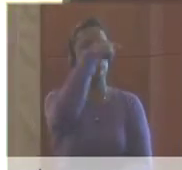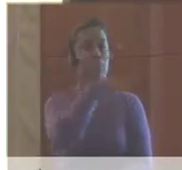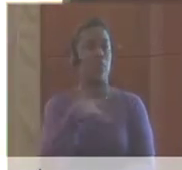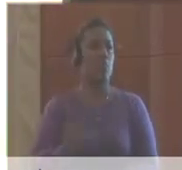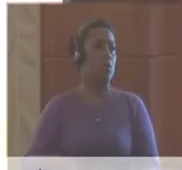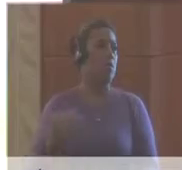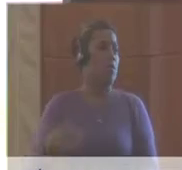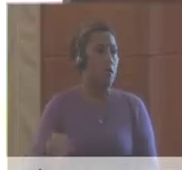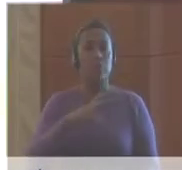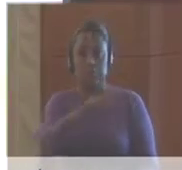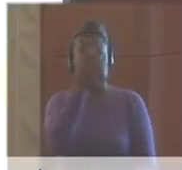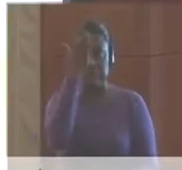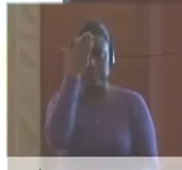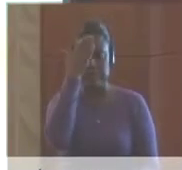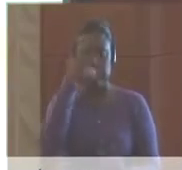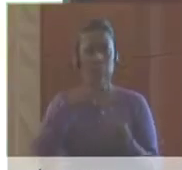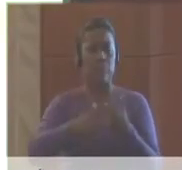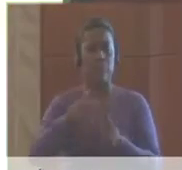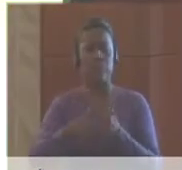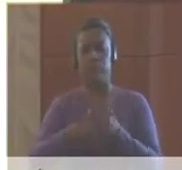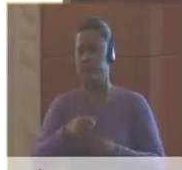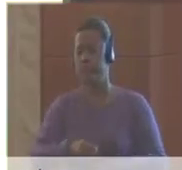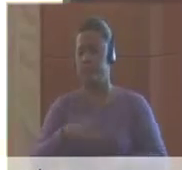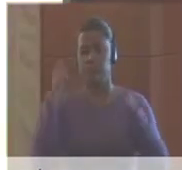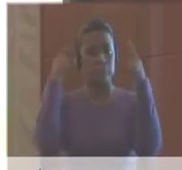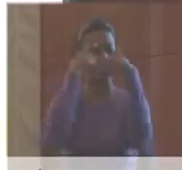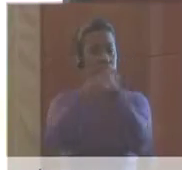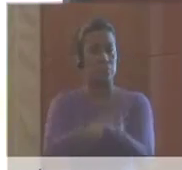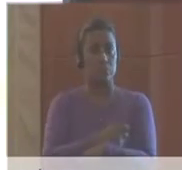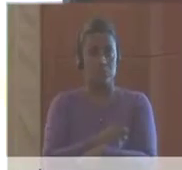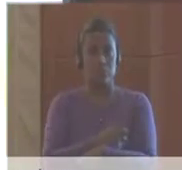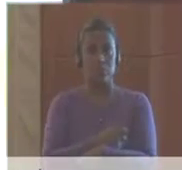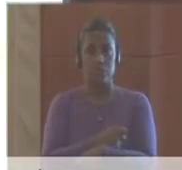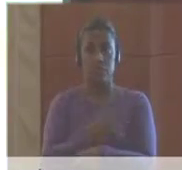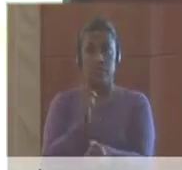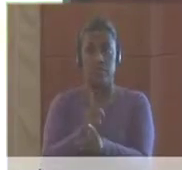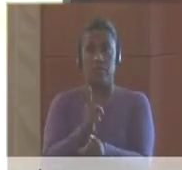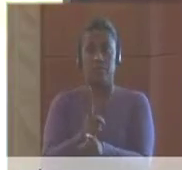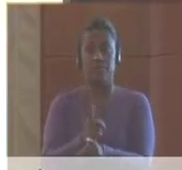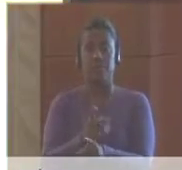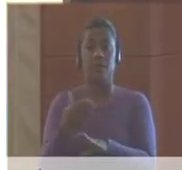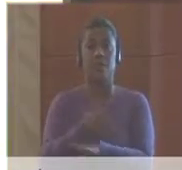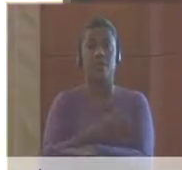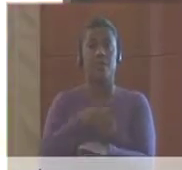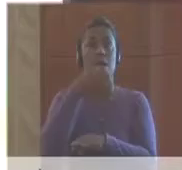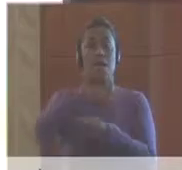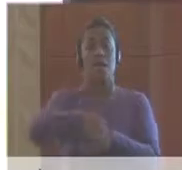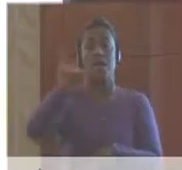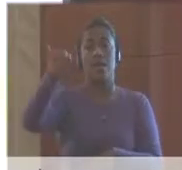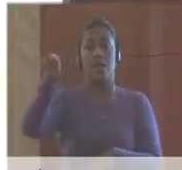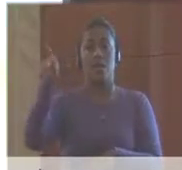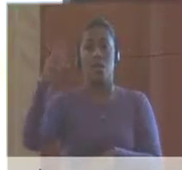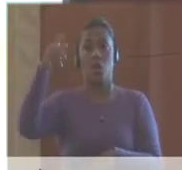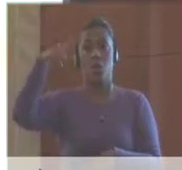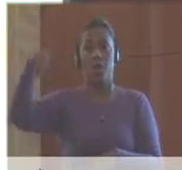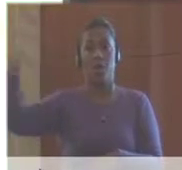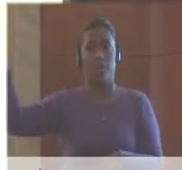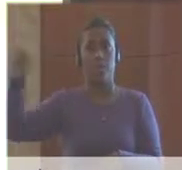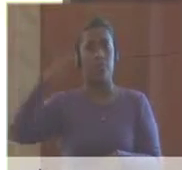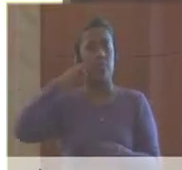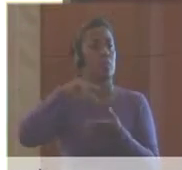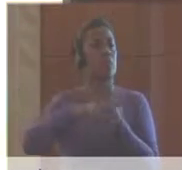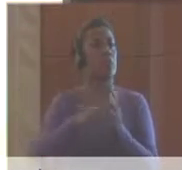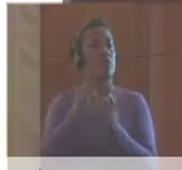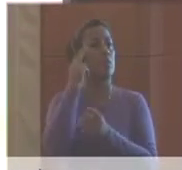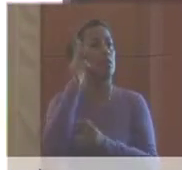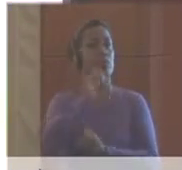indeed a very complex matter. You know it even better than I do. And in fact, in IGOP, I think